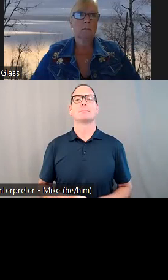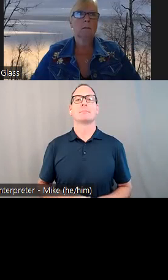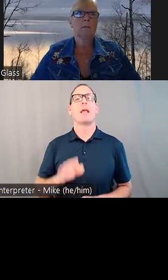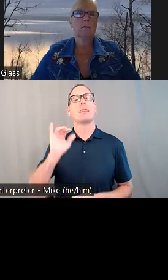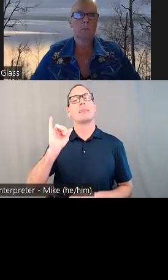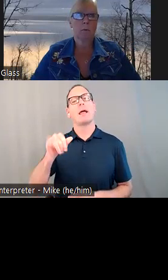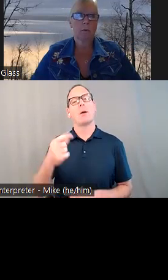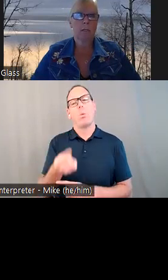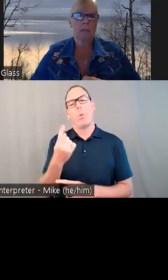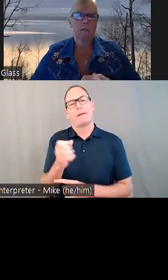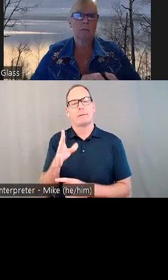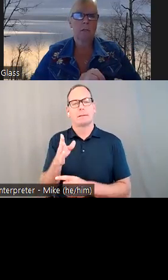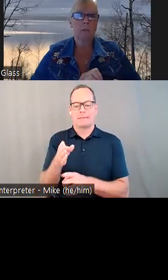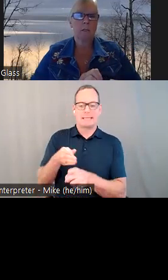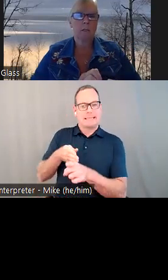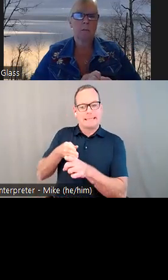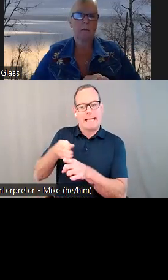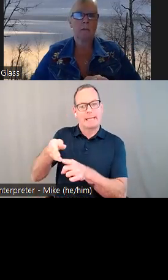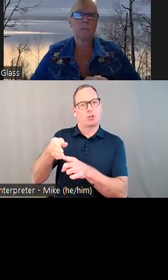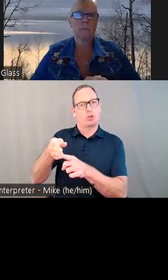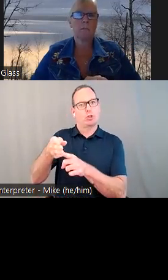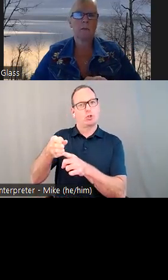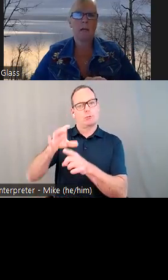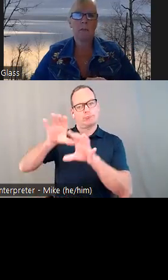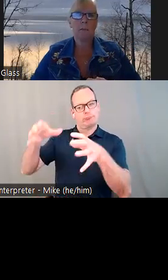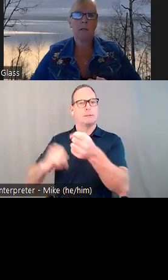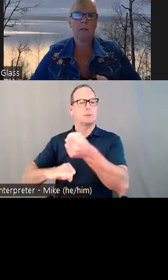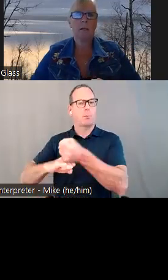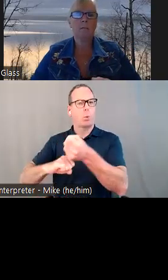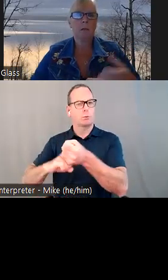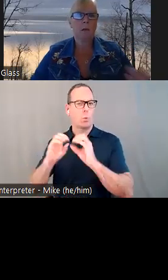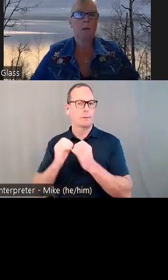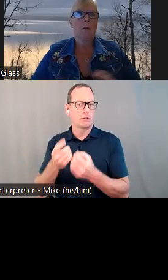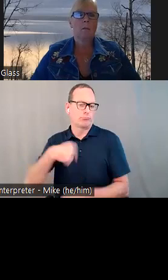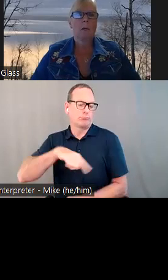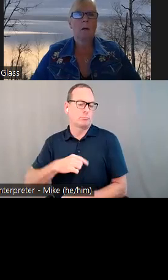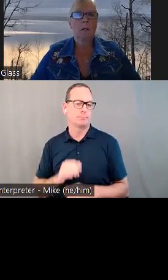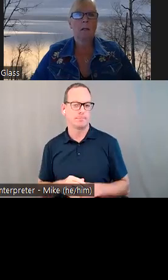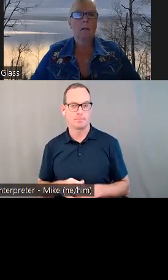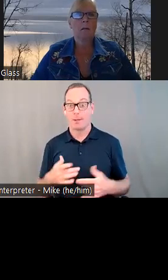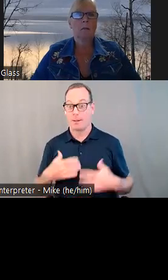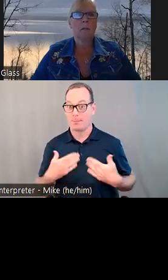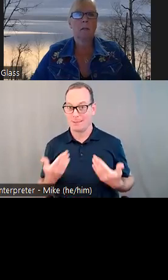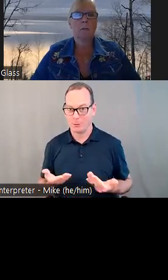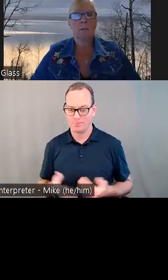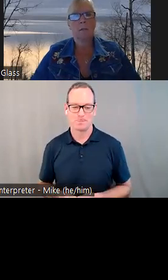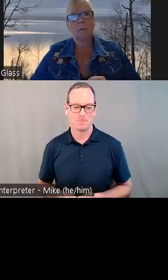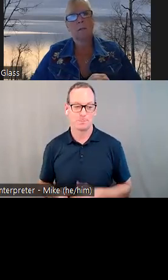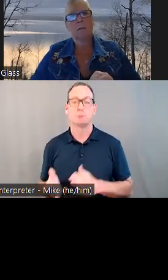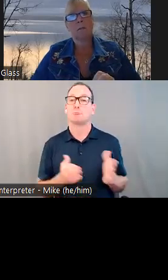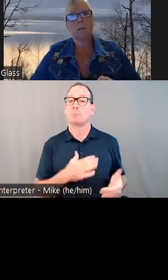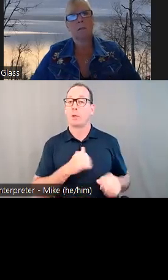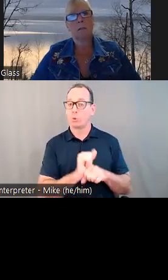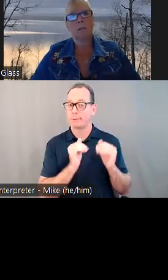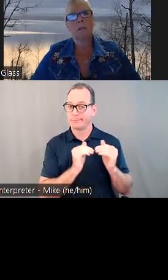sectoral support organizations for LBS in the province. Very happy to be here today. My colleague, Wendy Olson,